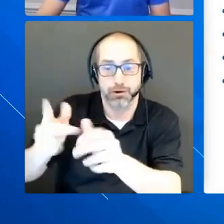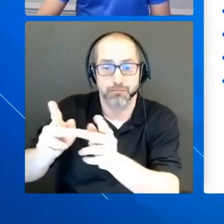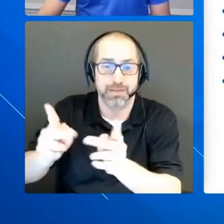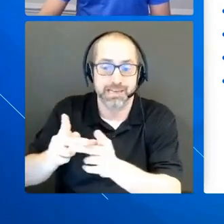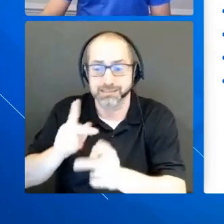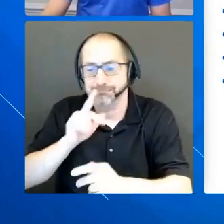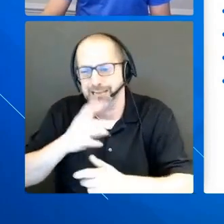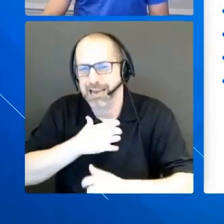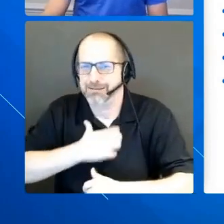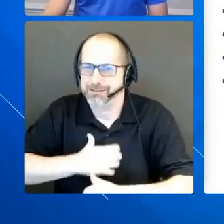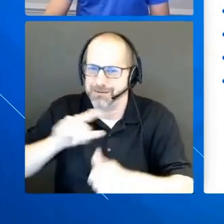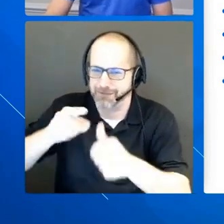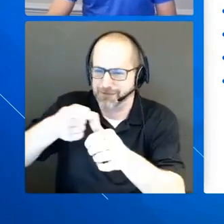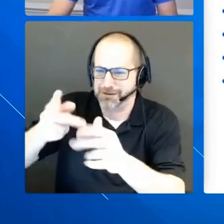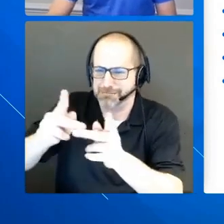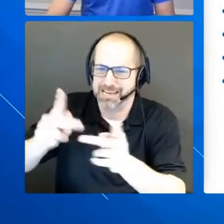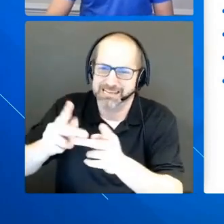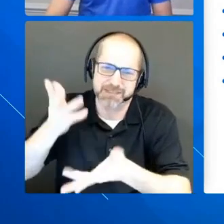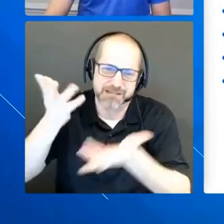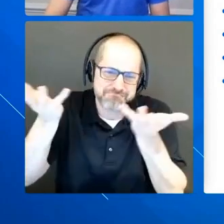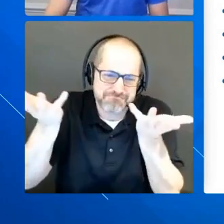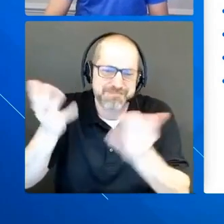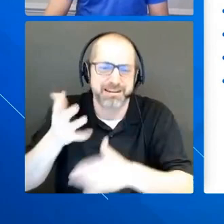you know, maybe next year.